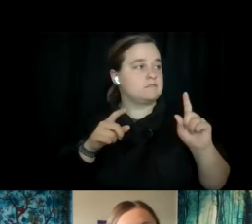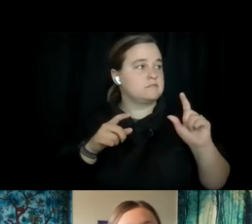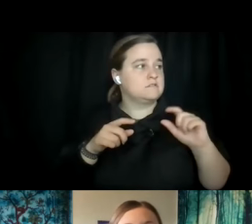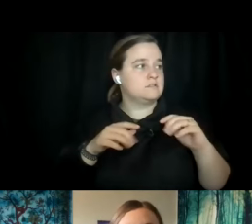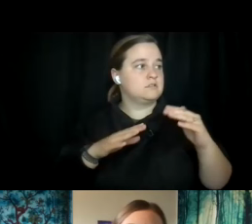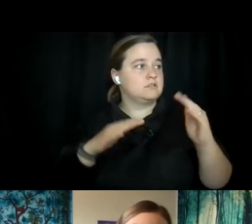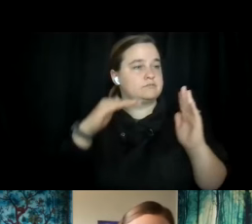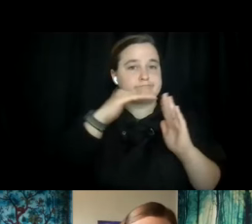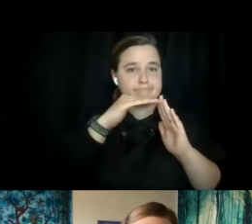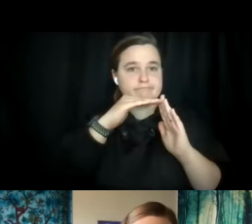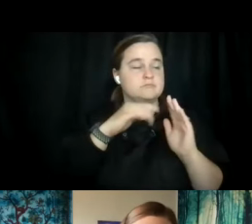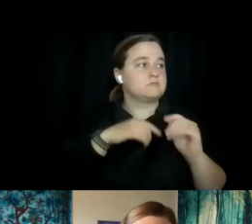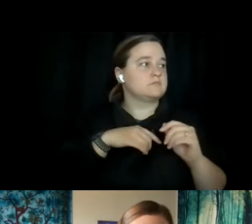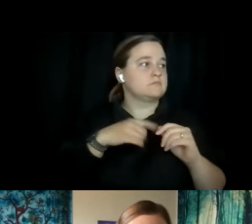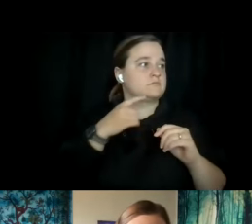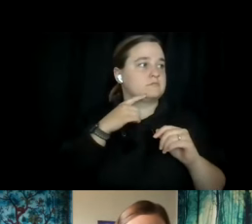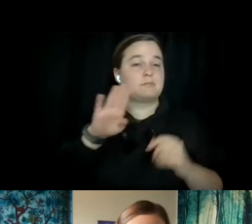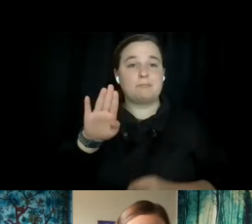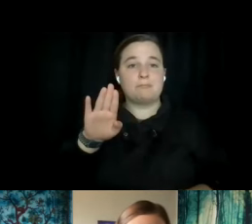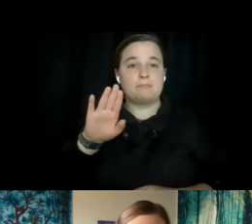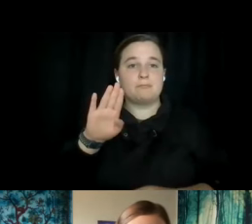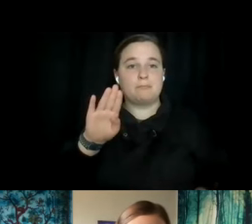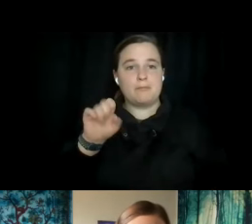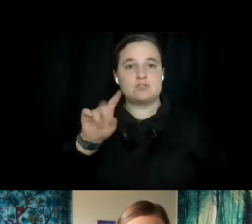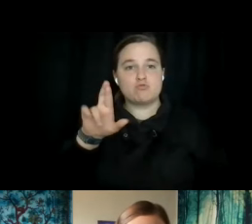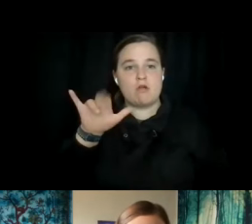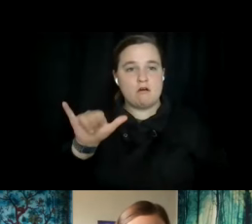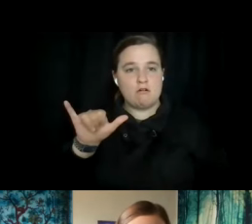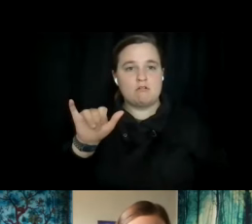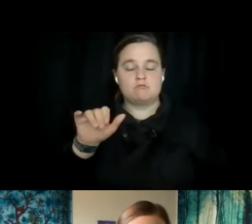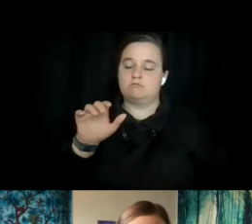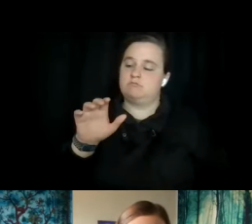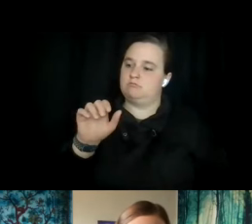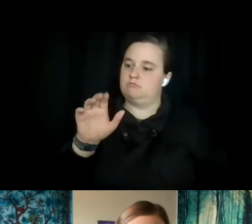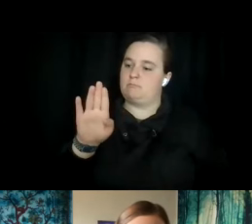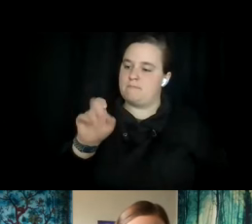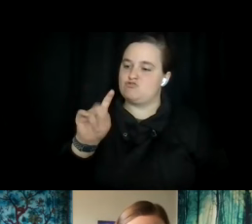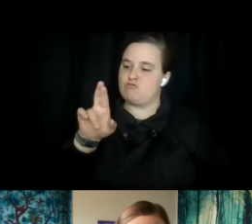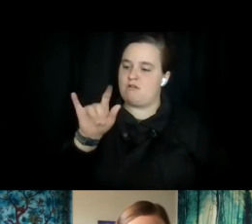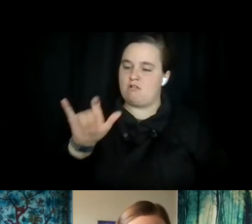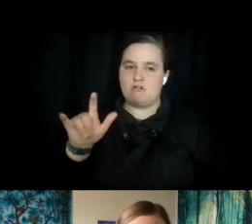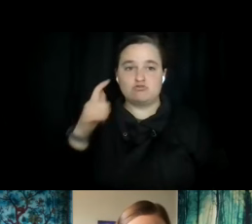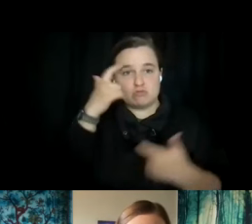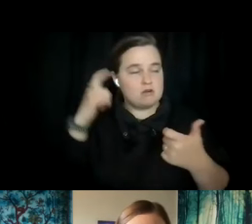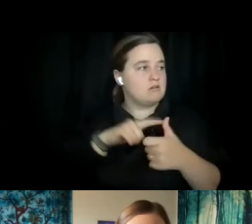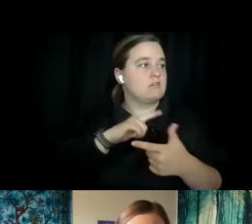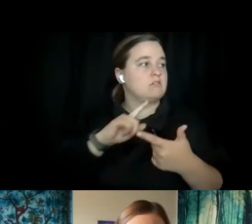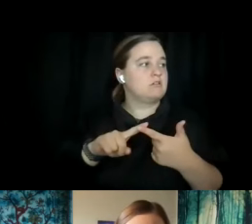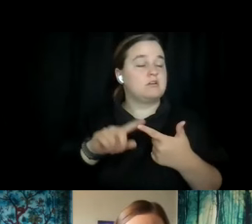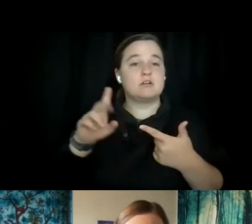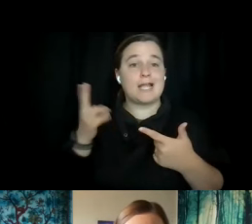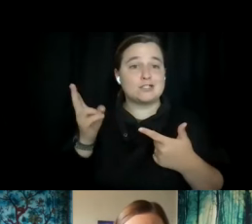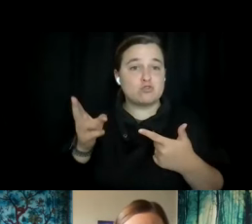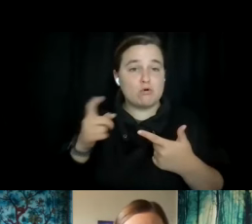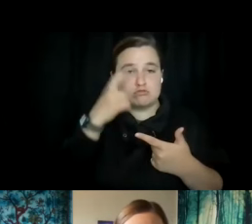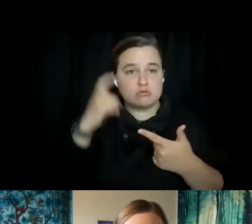added like betrayal trauma, historical trauma, racial trauma, transgenerational trauma. But what else would you add to this